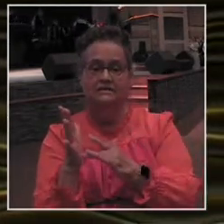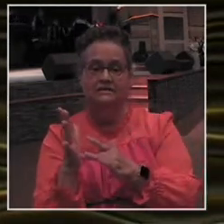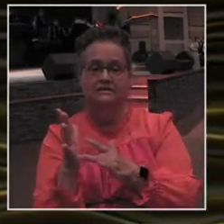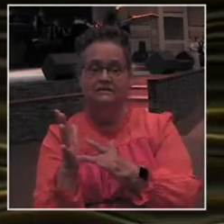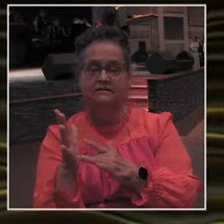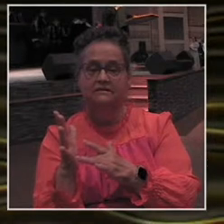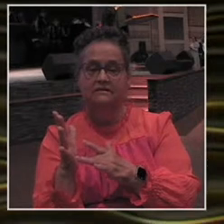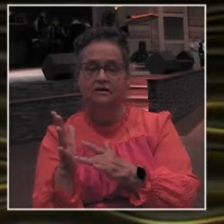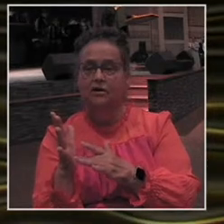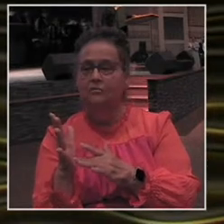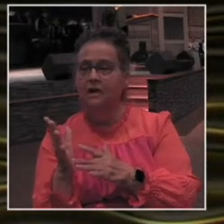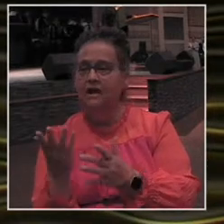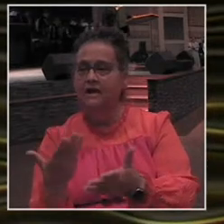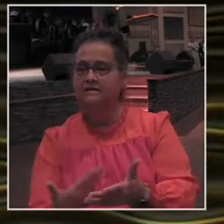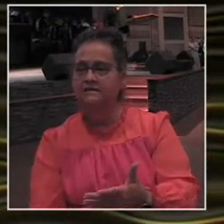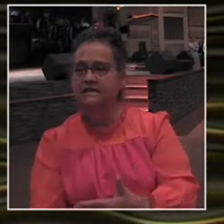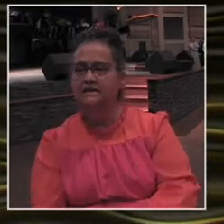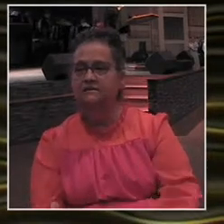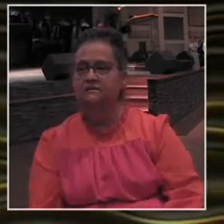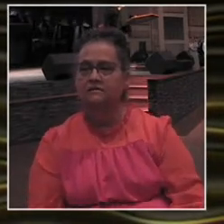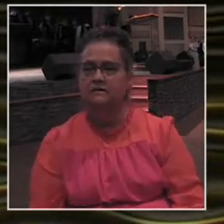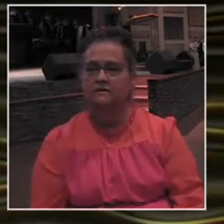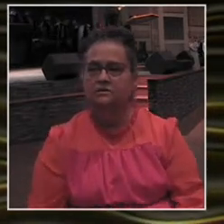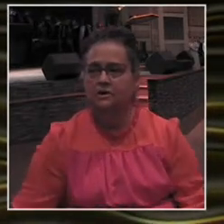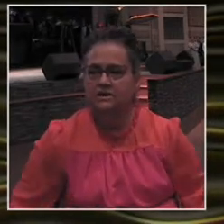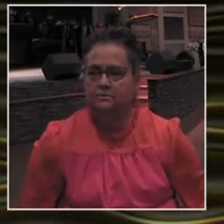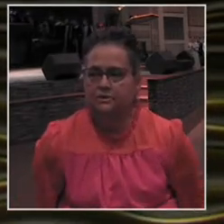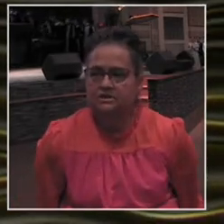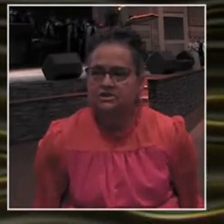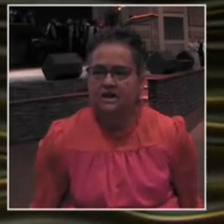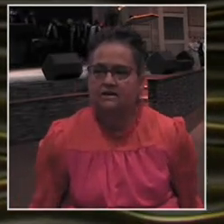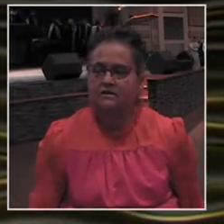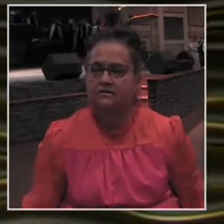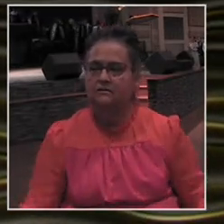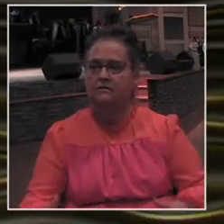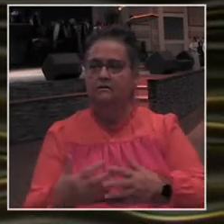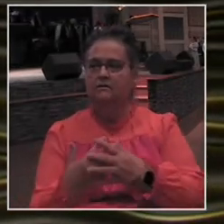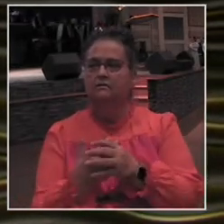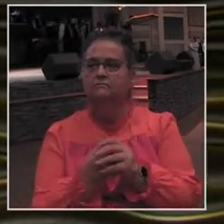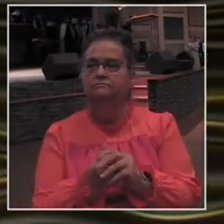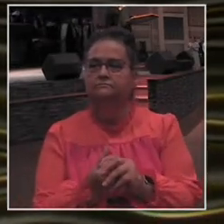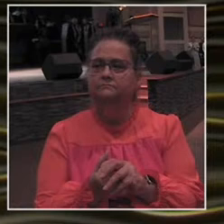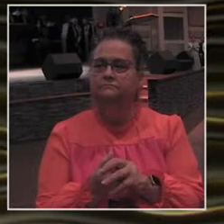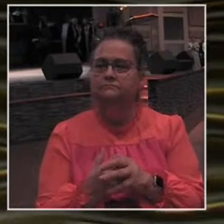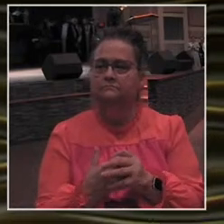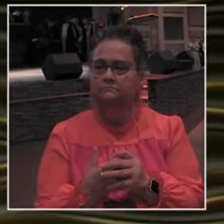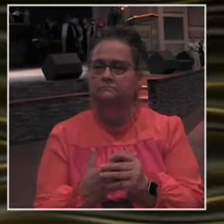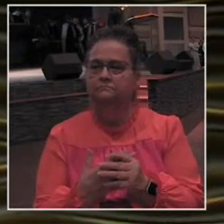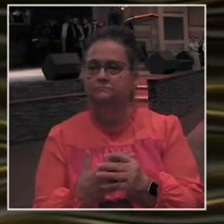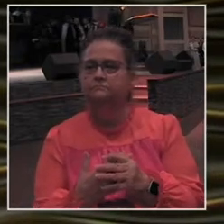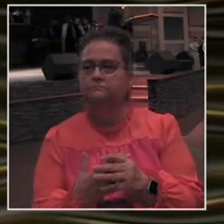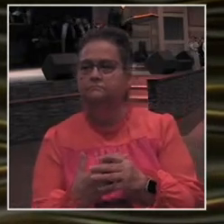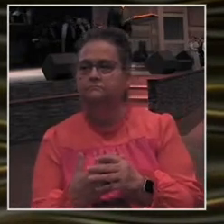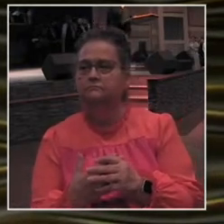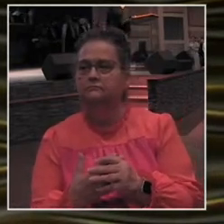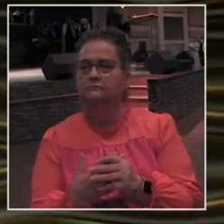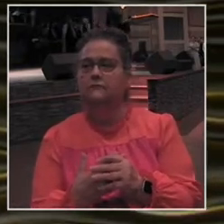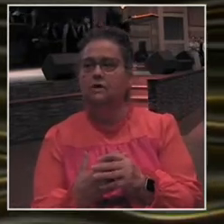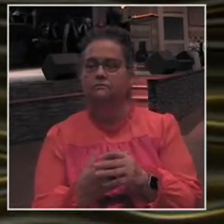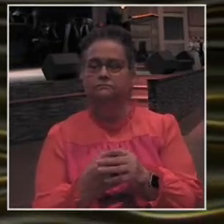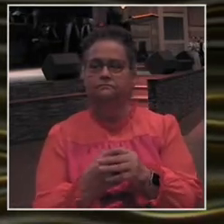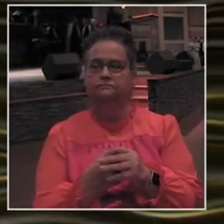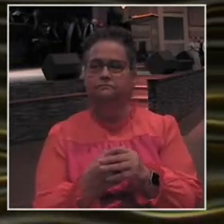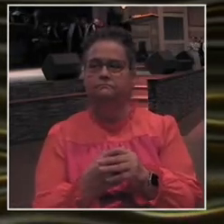I love, absolutely love watching our musicians and our singers sing unto the Lord and worship him with